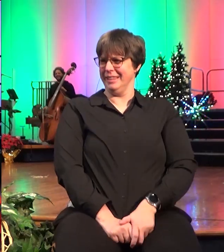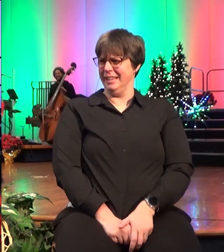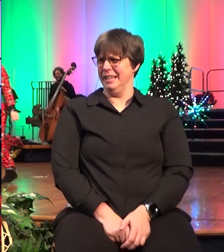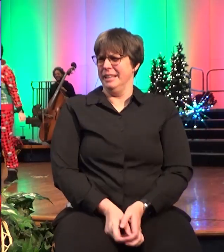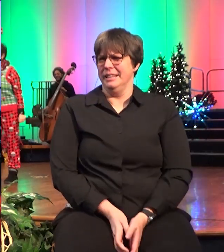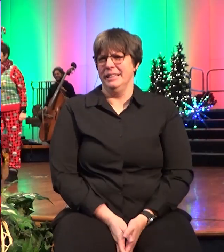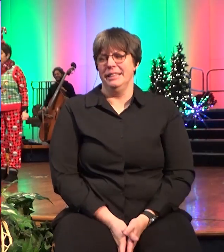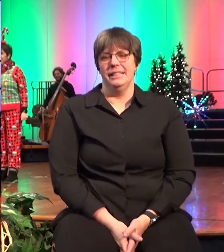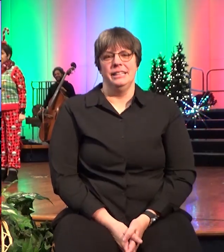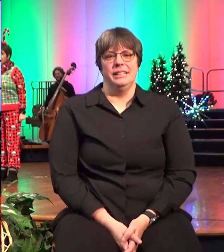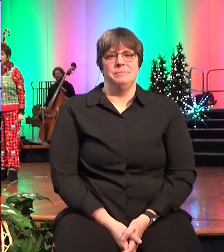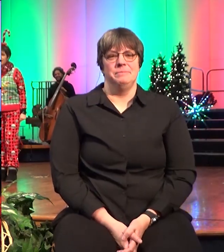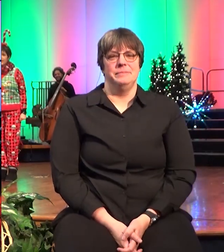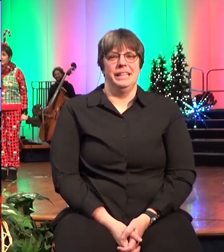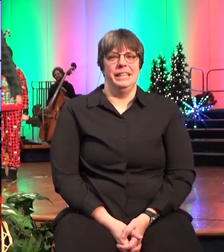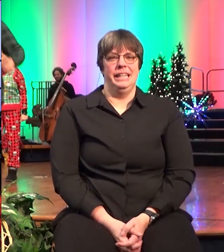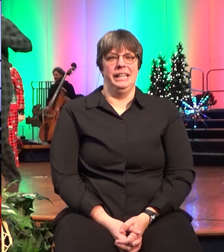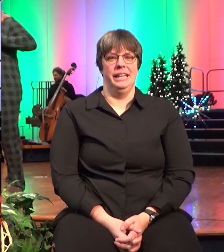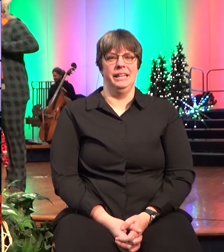Thank you.